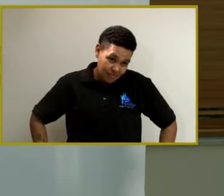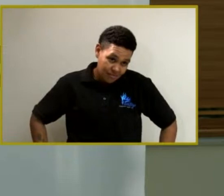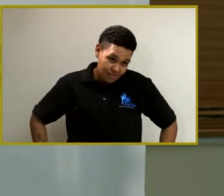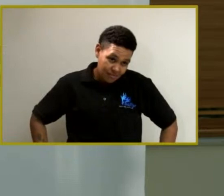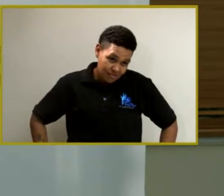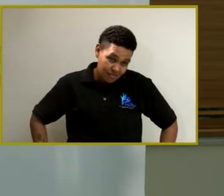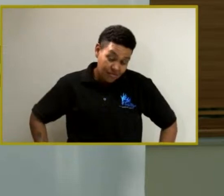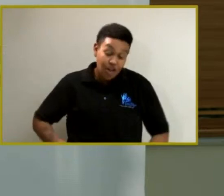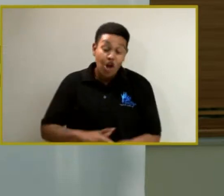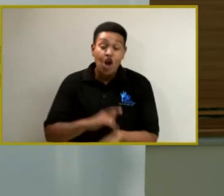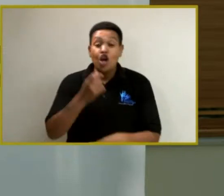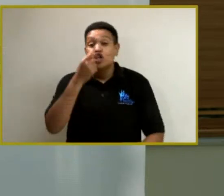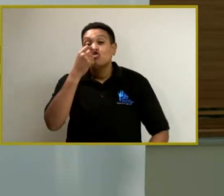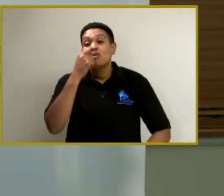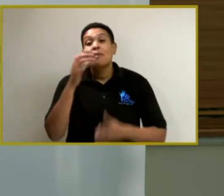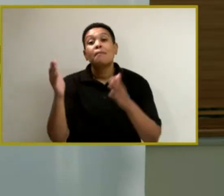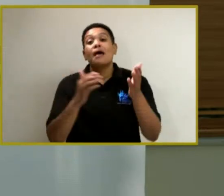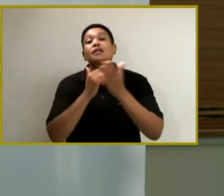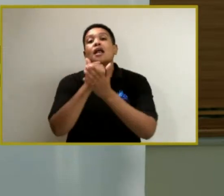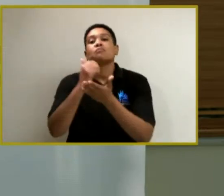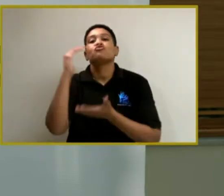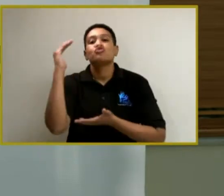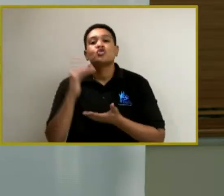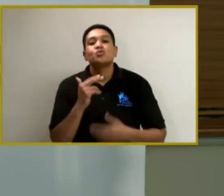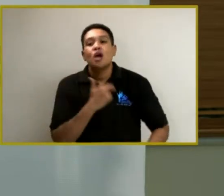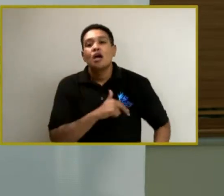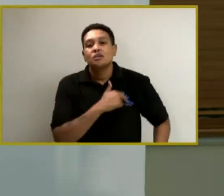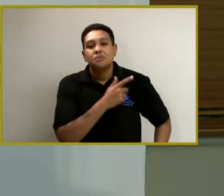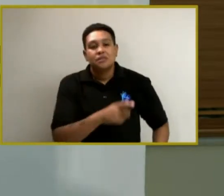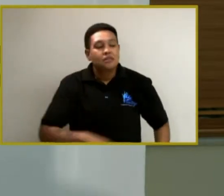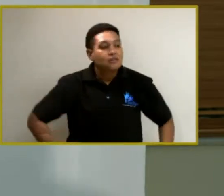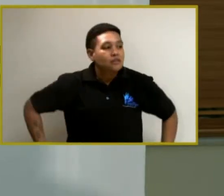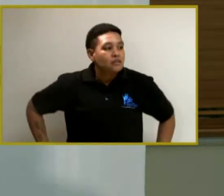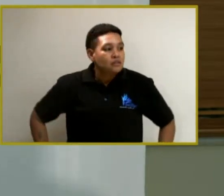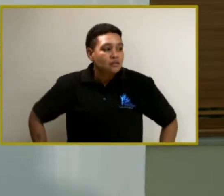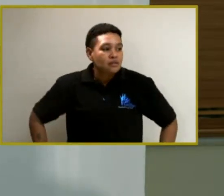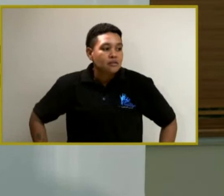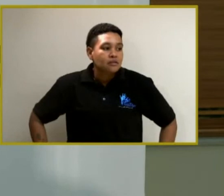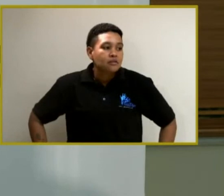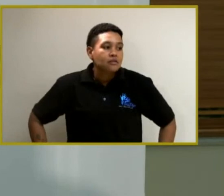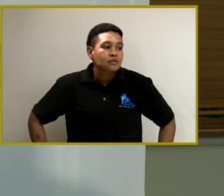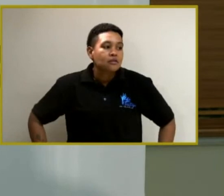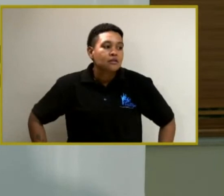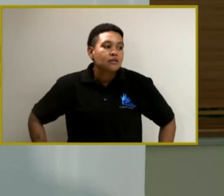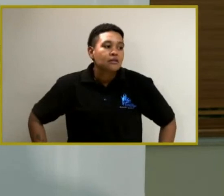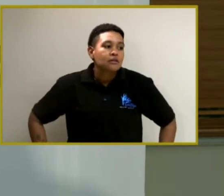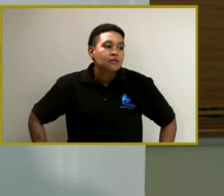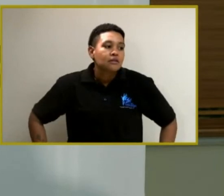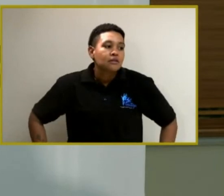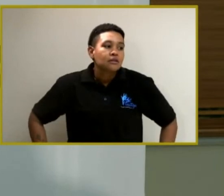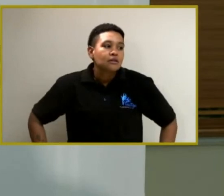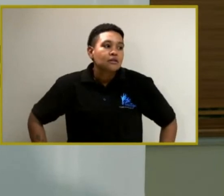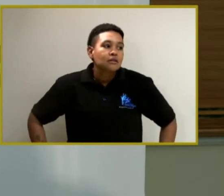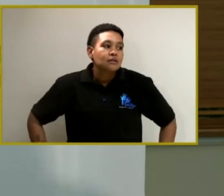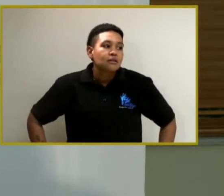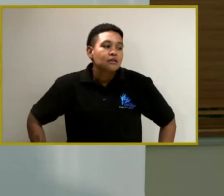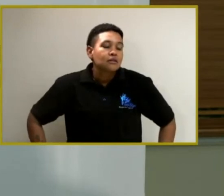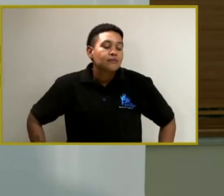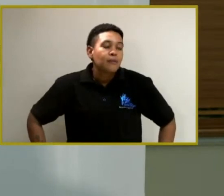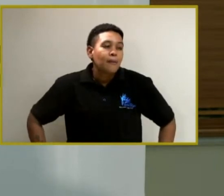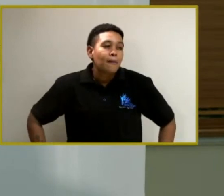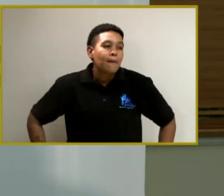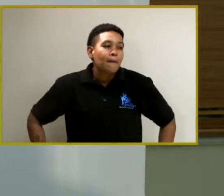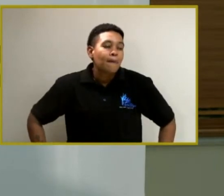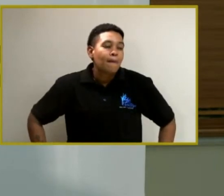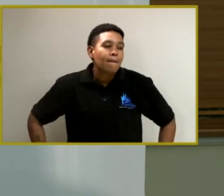early treatment plan that could help to reduce hospitalization? Well, the early